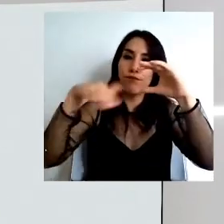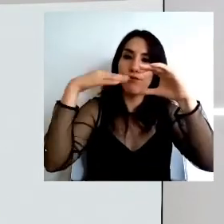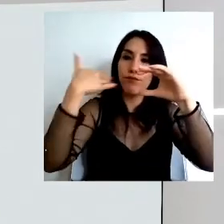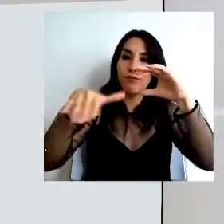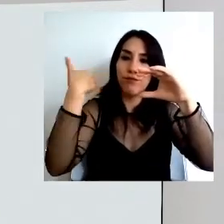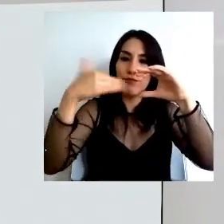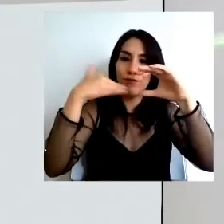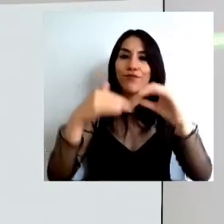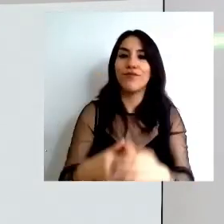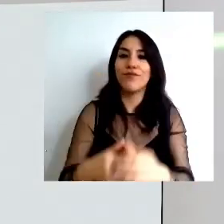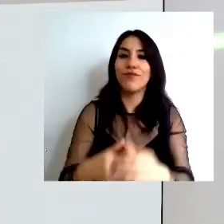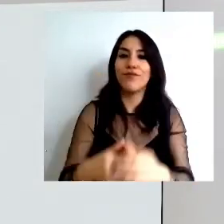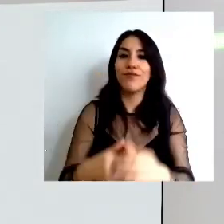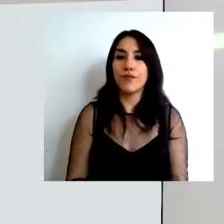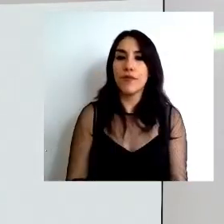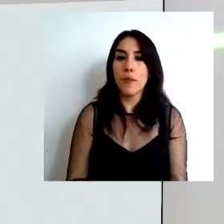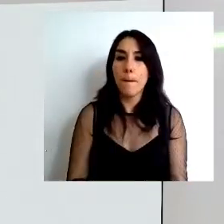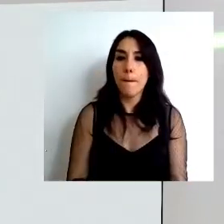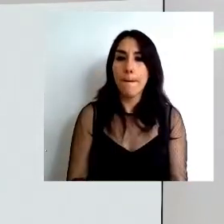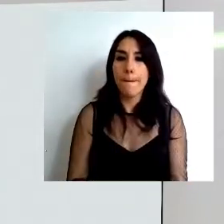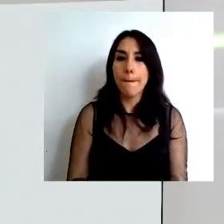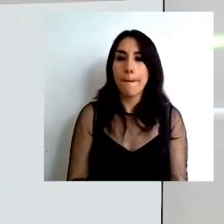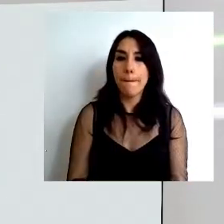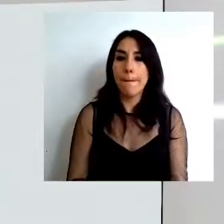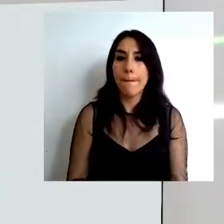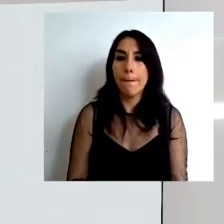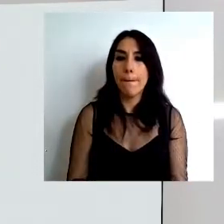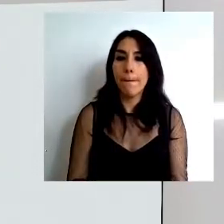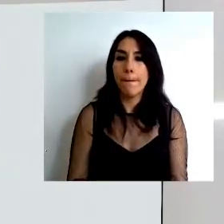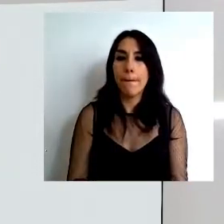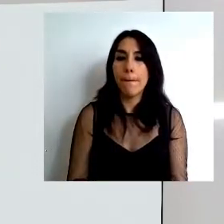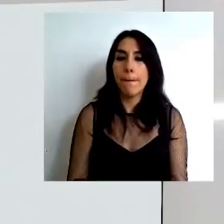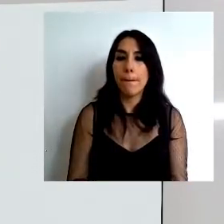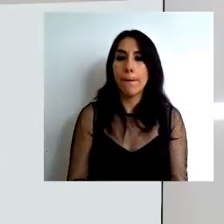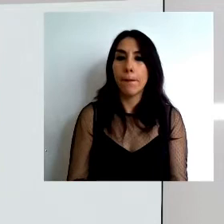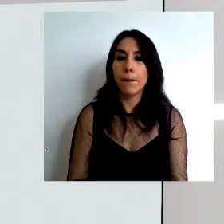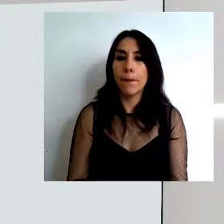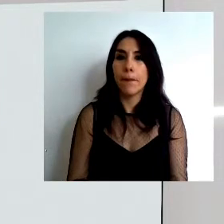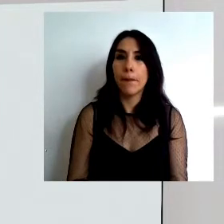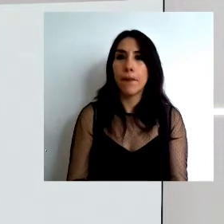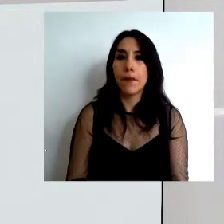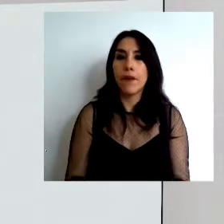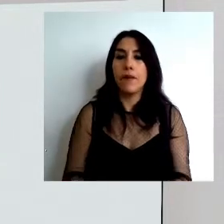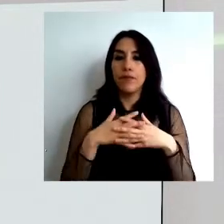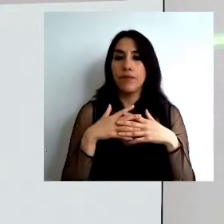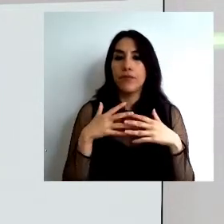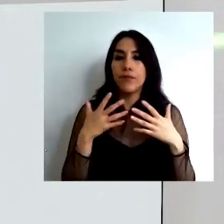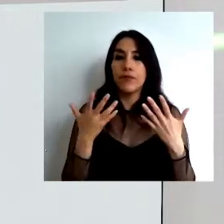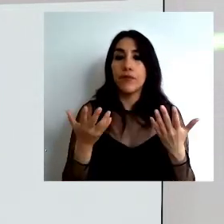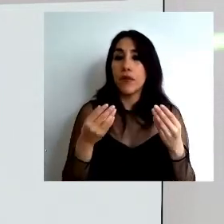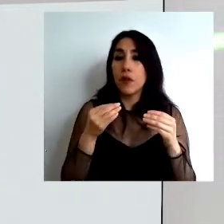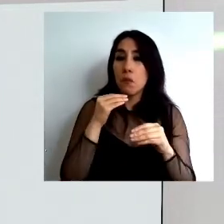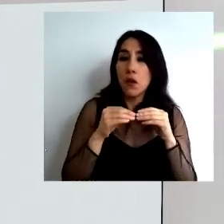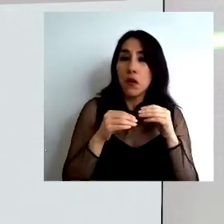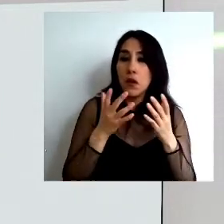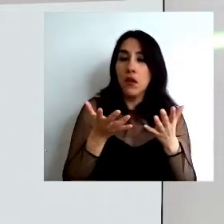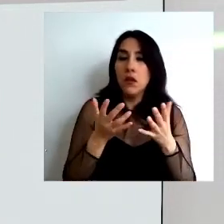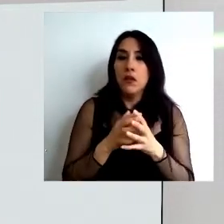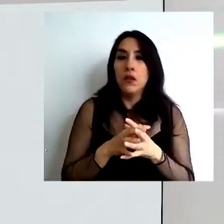certainly a challenge that any organization faces when you start replicating and working with